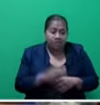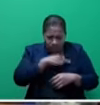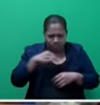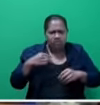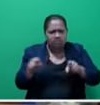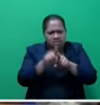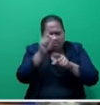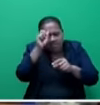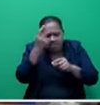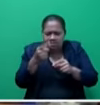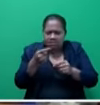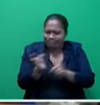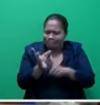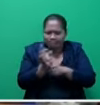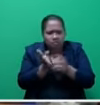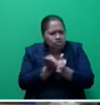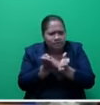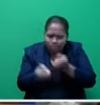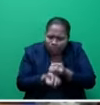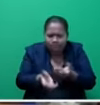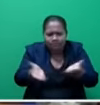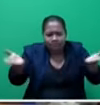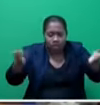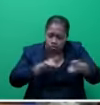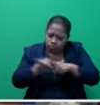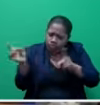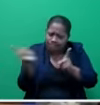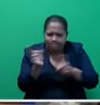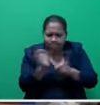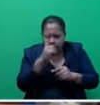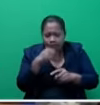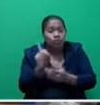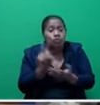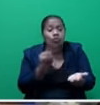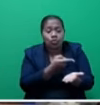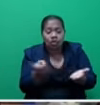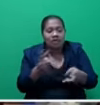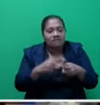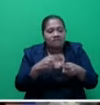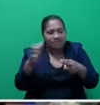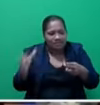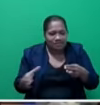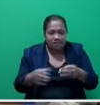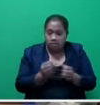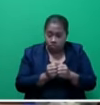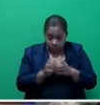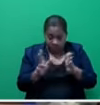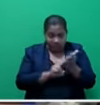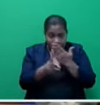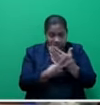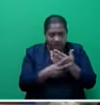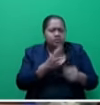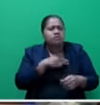the importance of service delivery to its most important clients, the farmers. As such, from the beginning of November, the